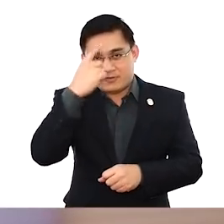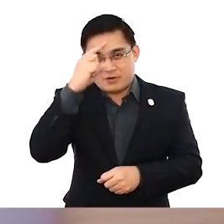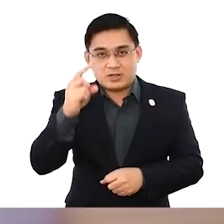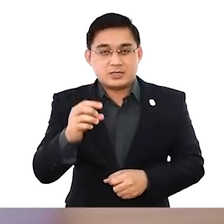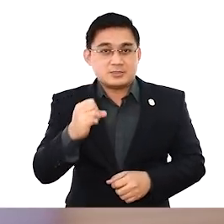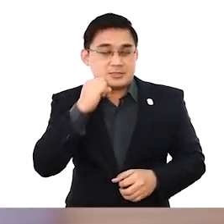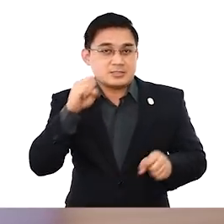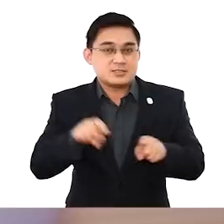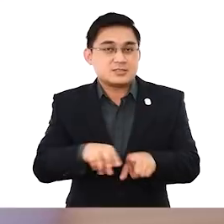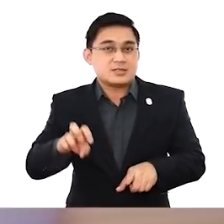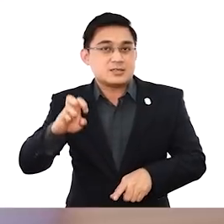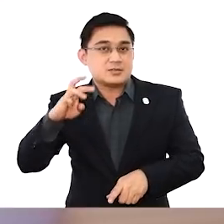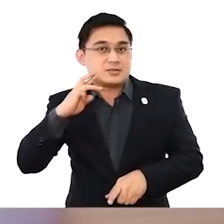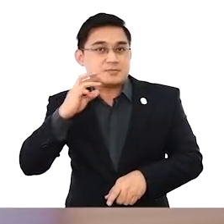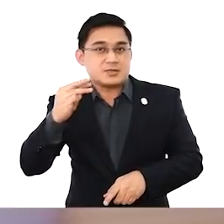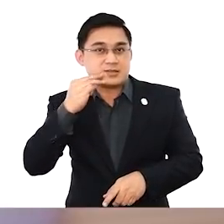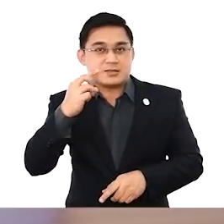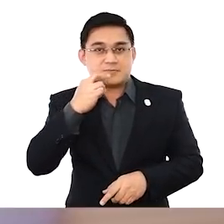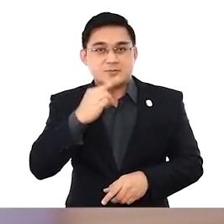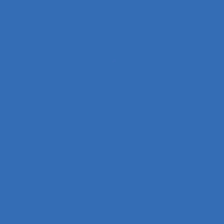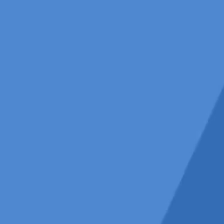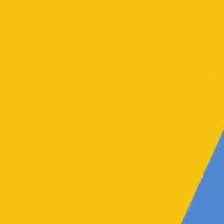Sister Roselle Miranda's report.